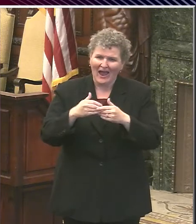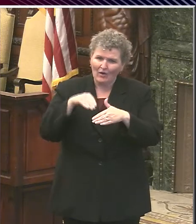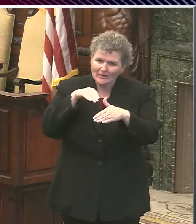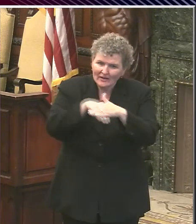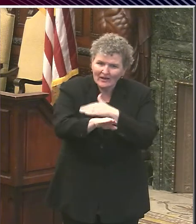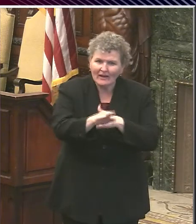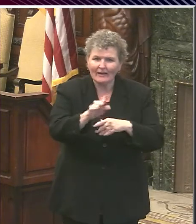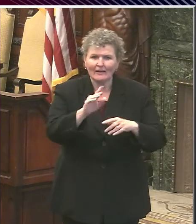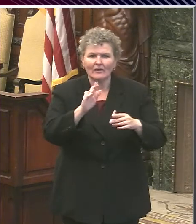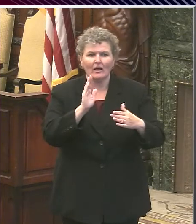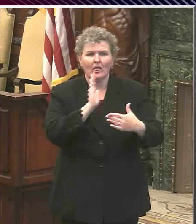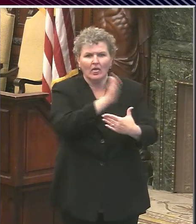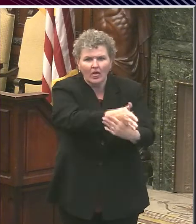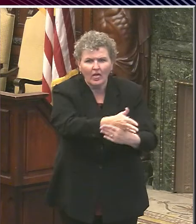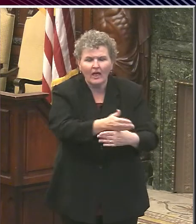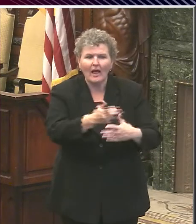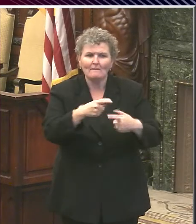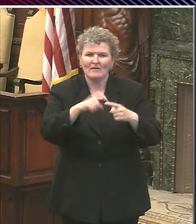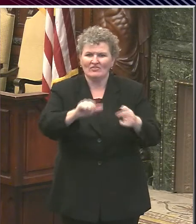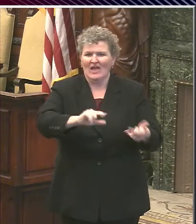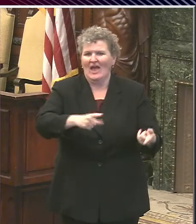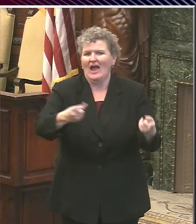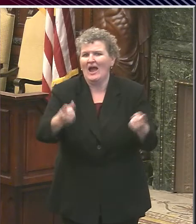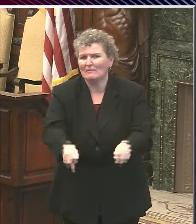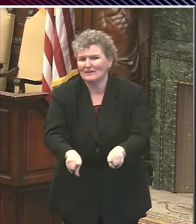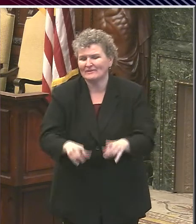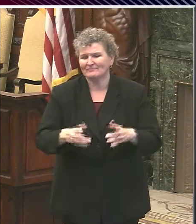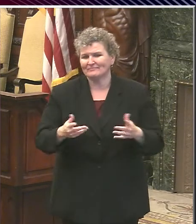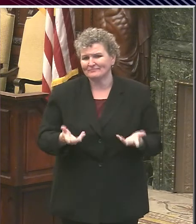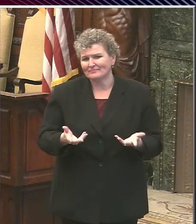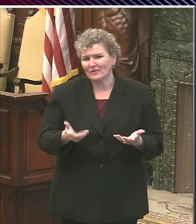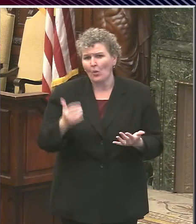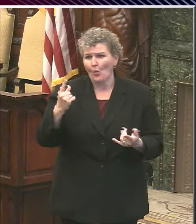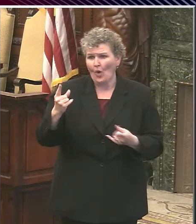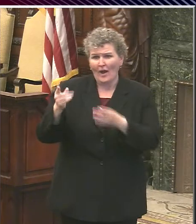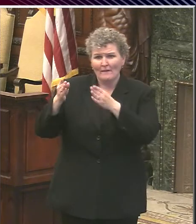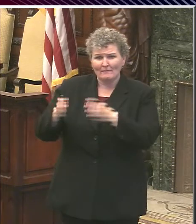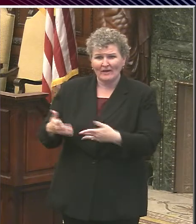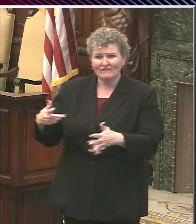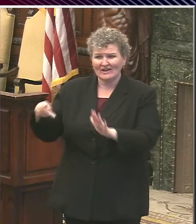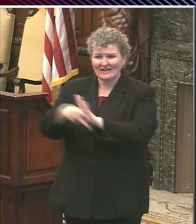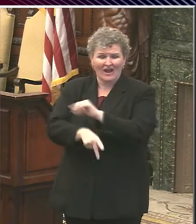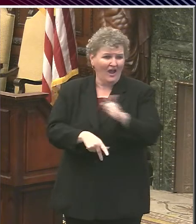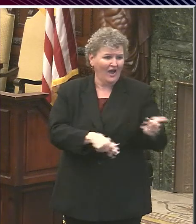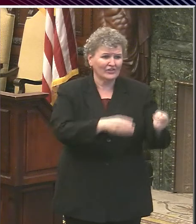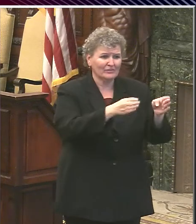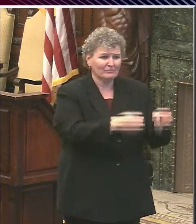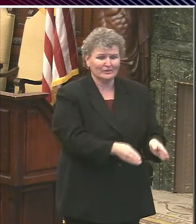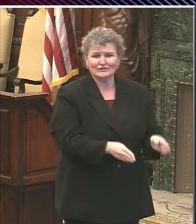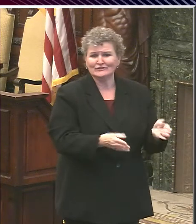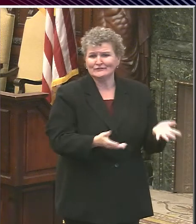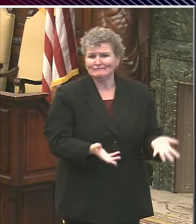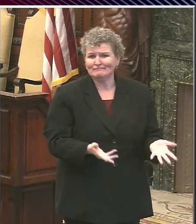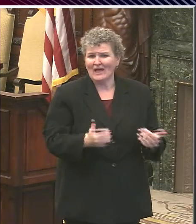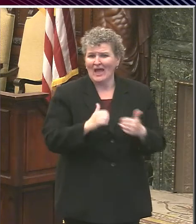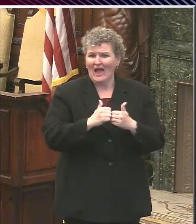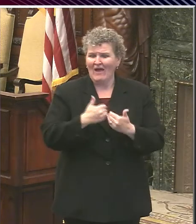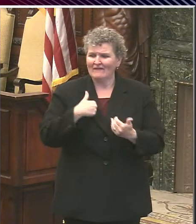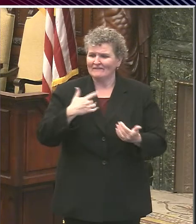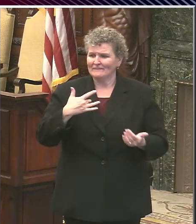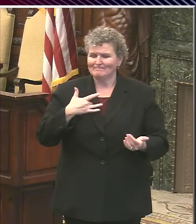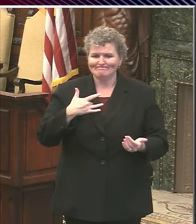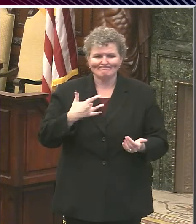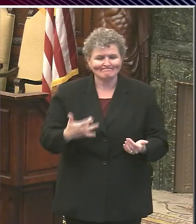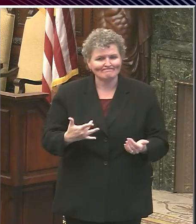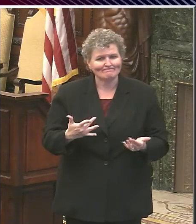these happenings. But if one person is insistent on killing another person, they're going to find a time to do it. And it's likely that a police officer will not be around.